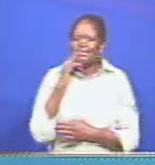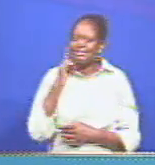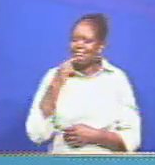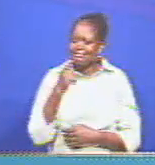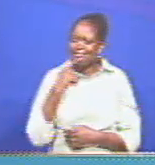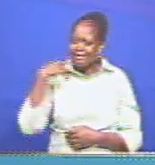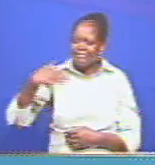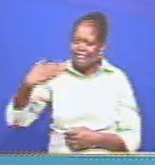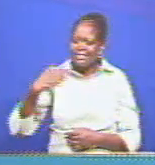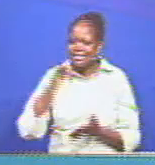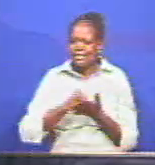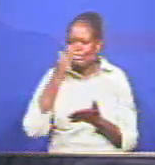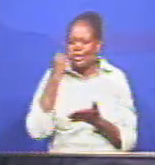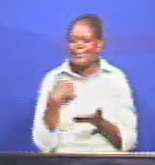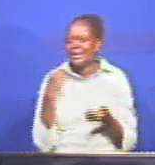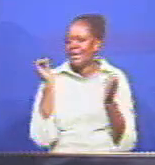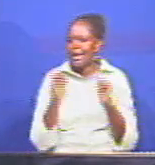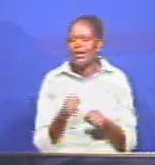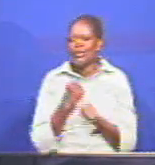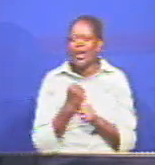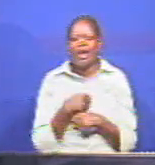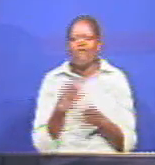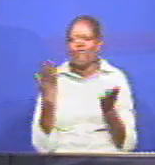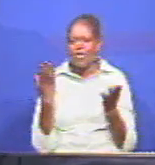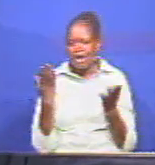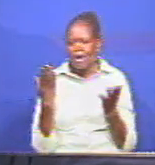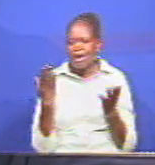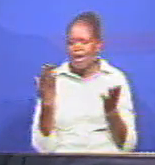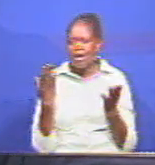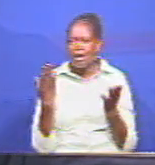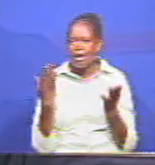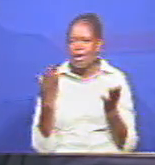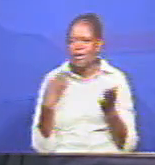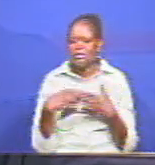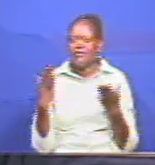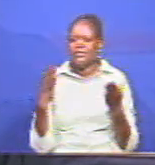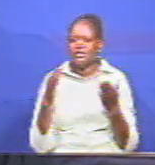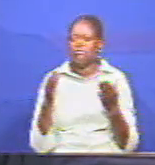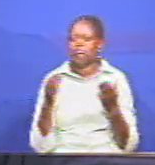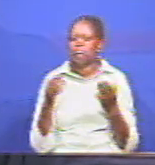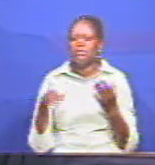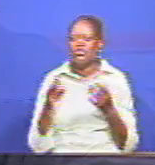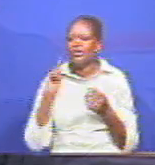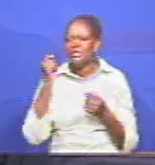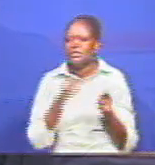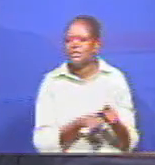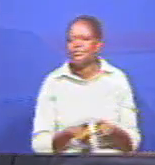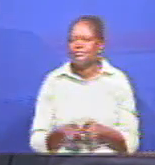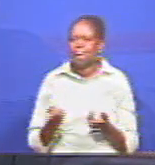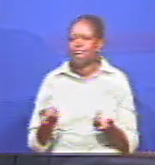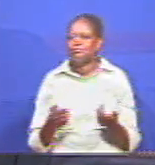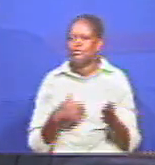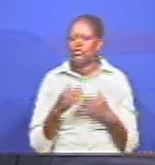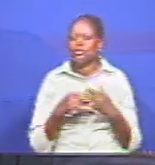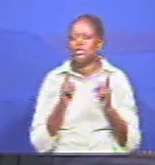Mm-hmm. That is why I am able to work everywhere yeah. and in each and every corner of Kenya and also among all the